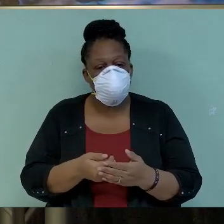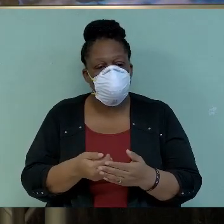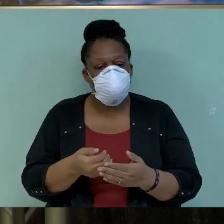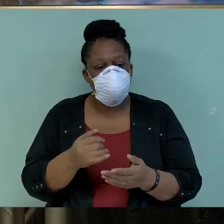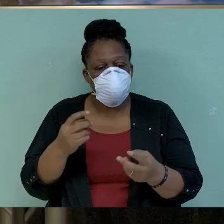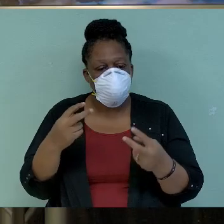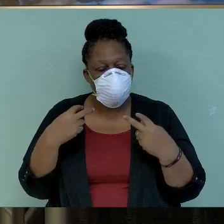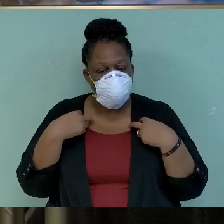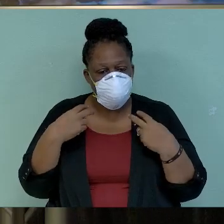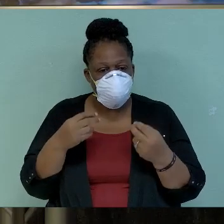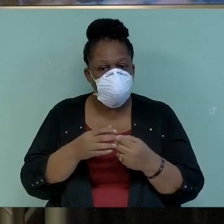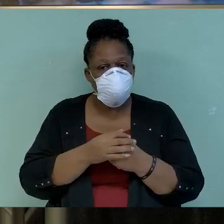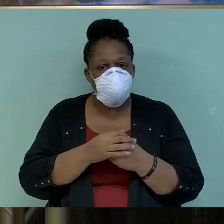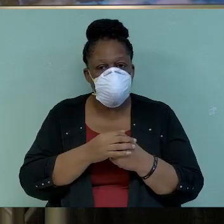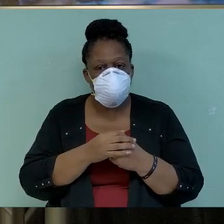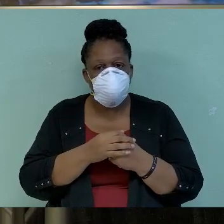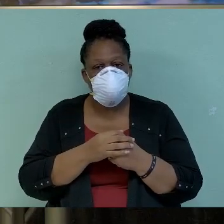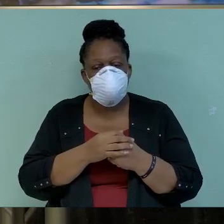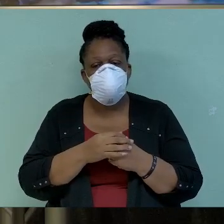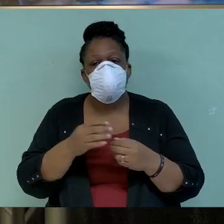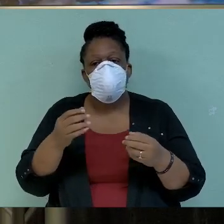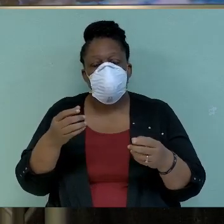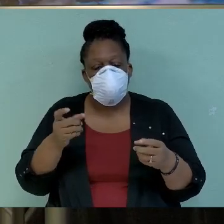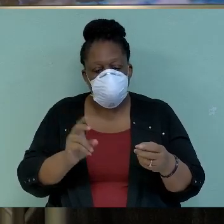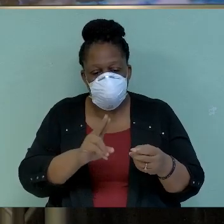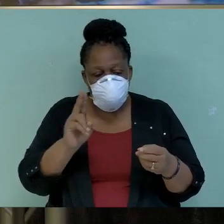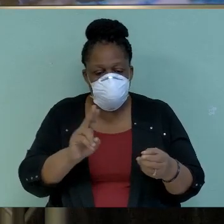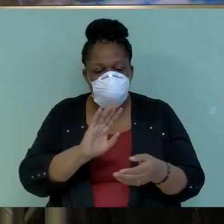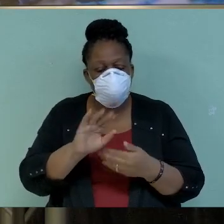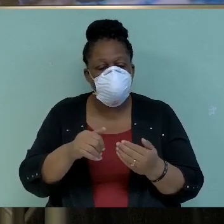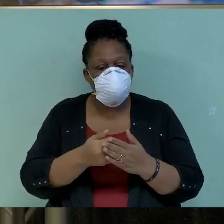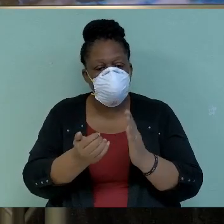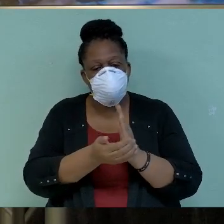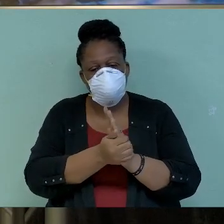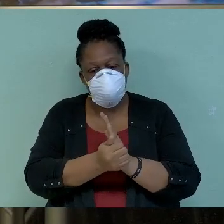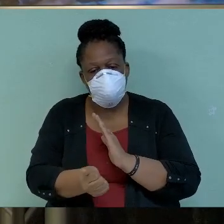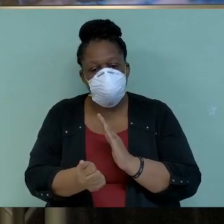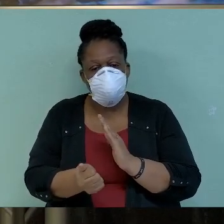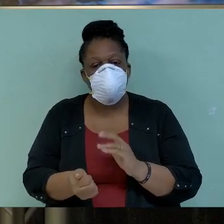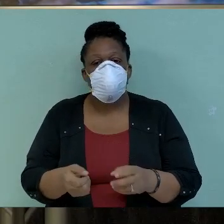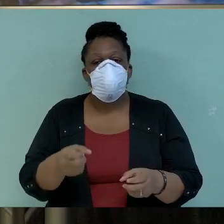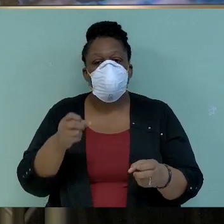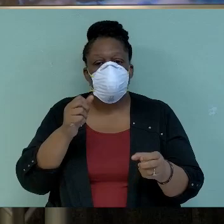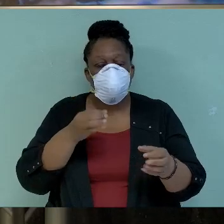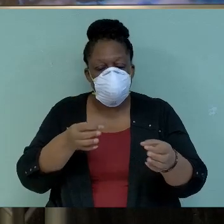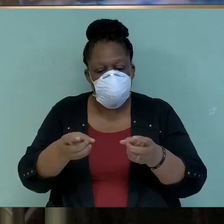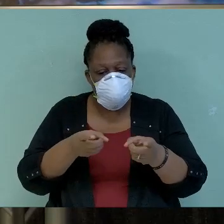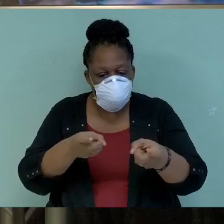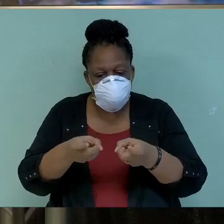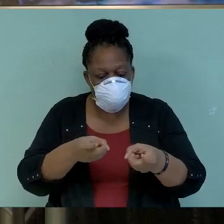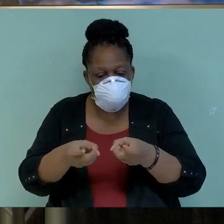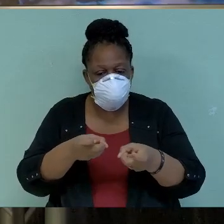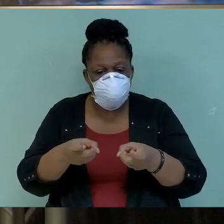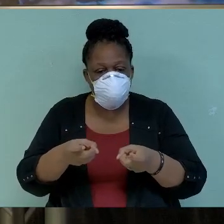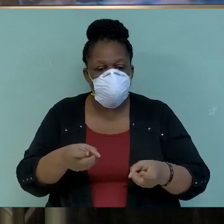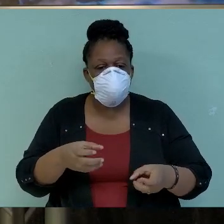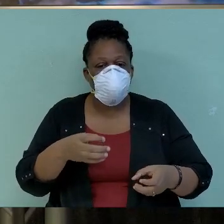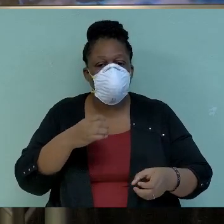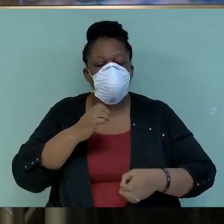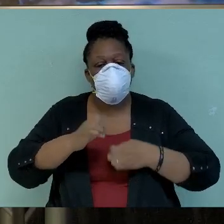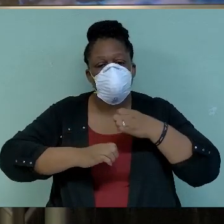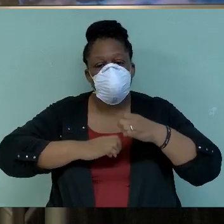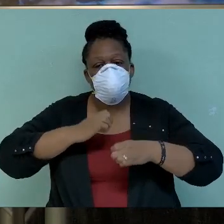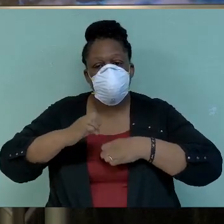help us manage our emotions during this challenging time. And remember, if